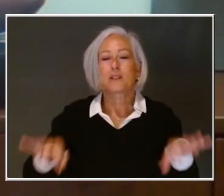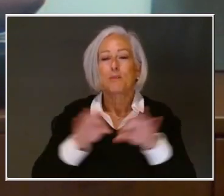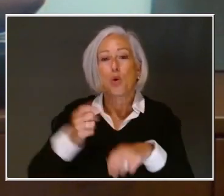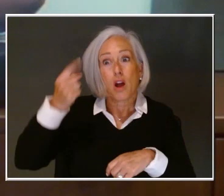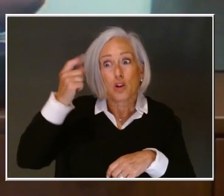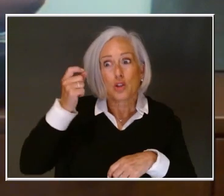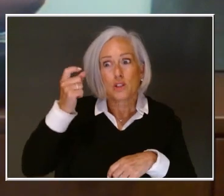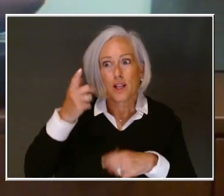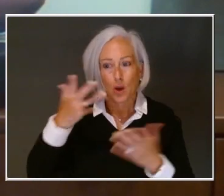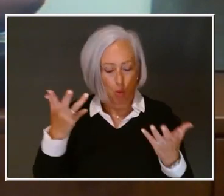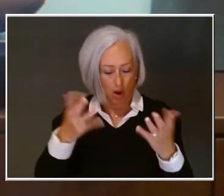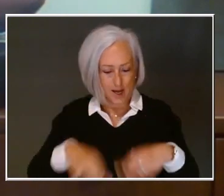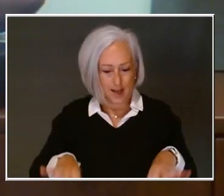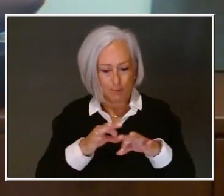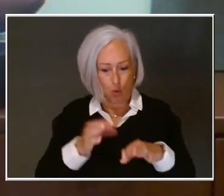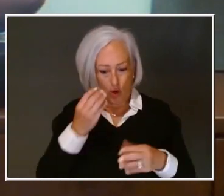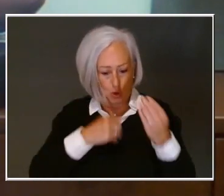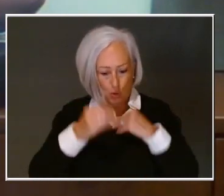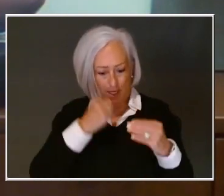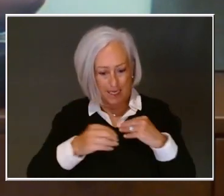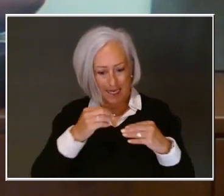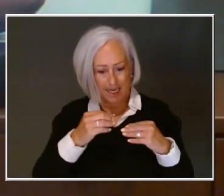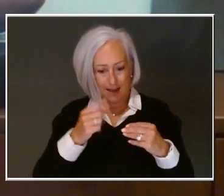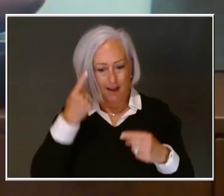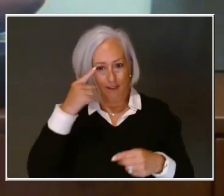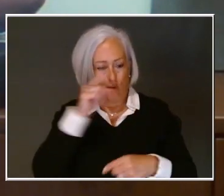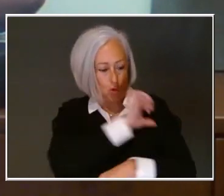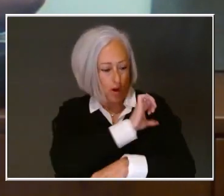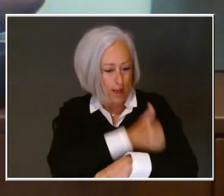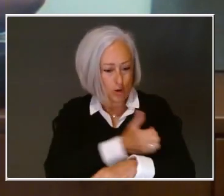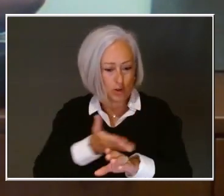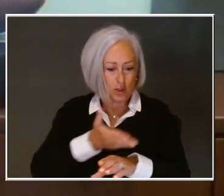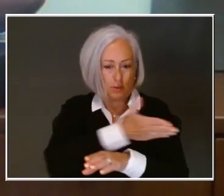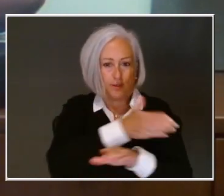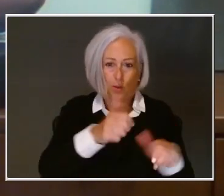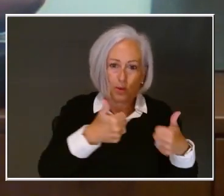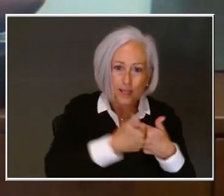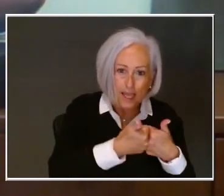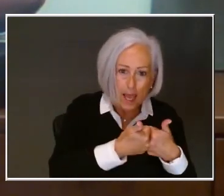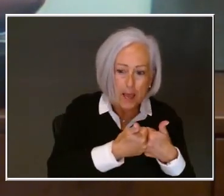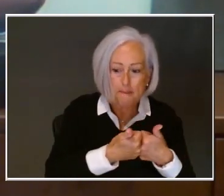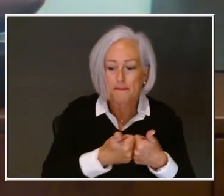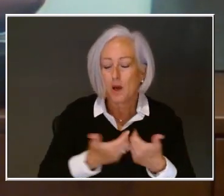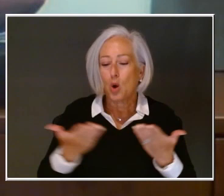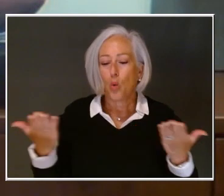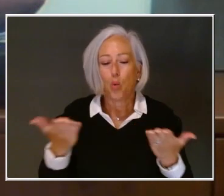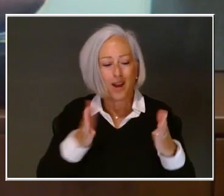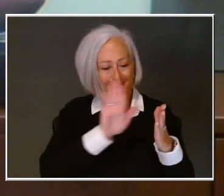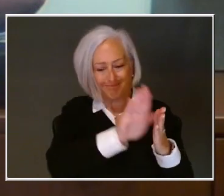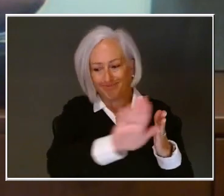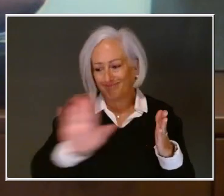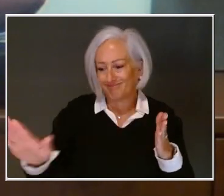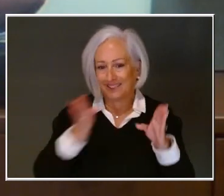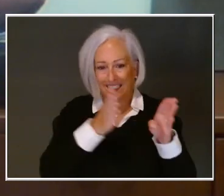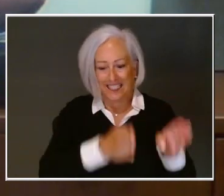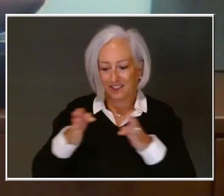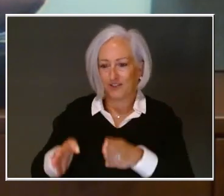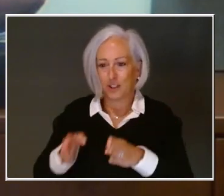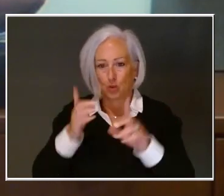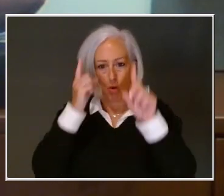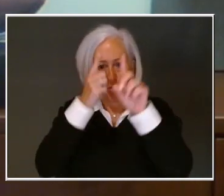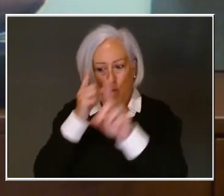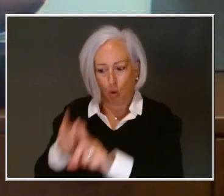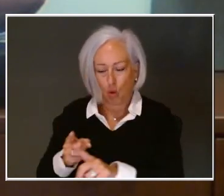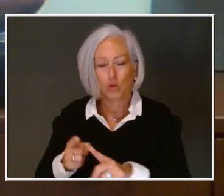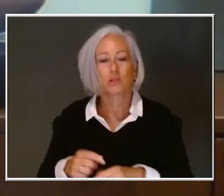fueling, pre-post competition, what are their individual goals, and then they just go from